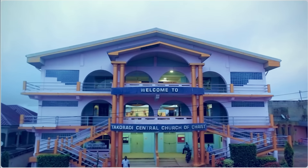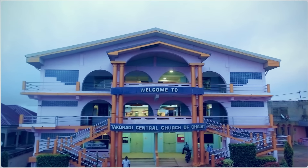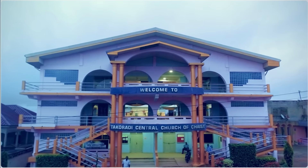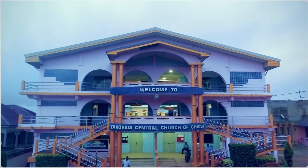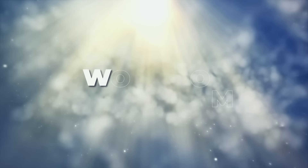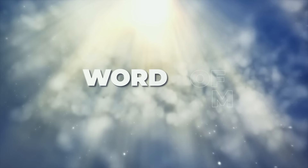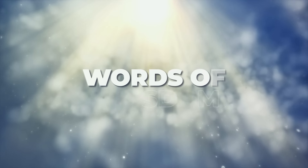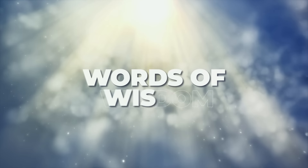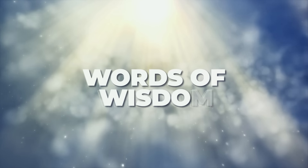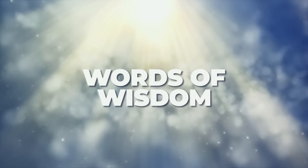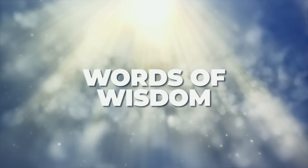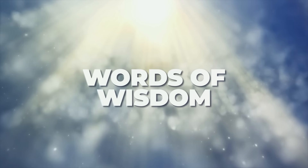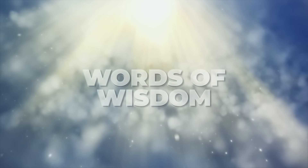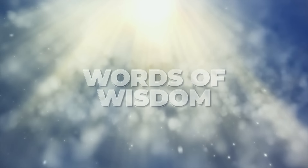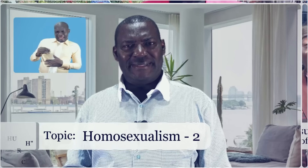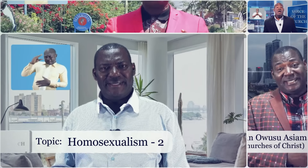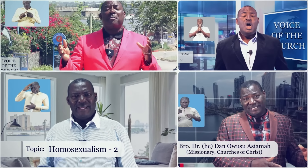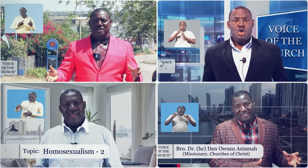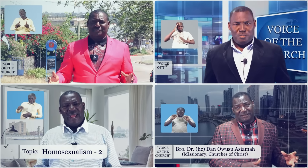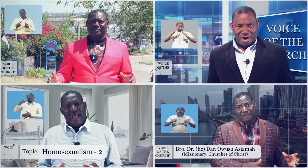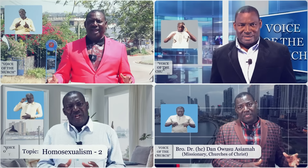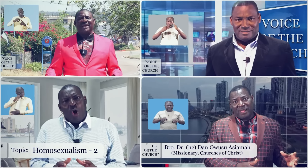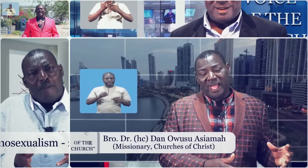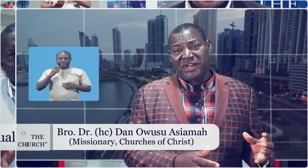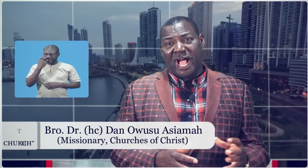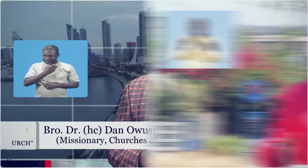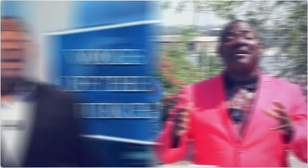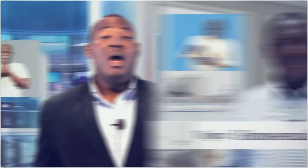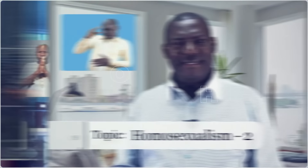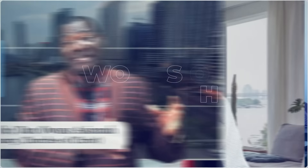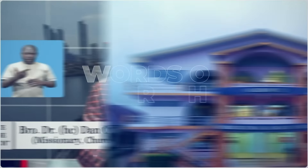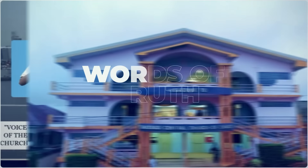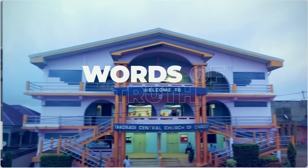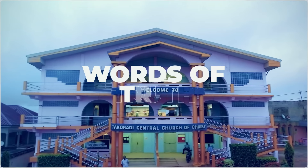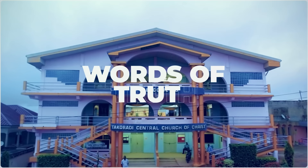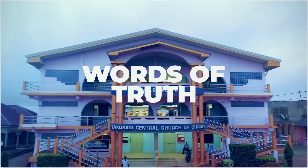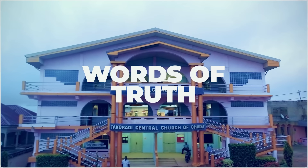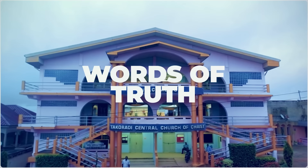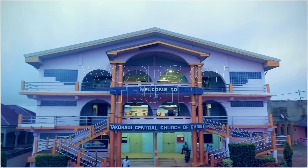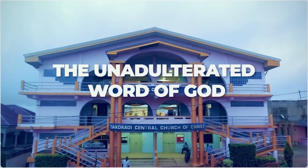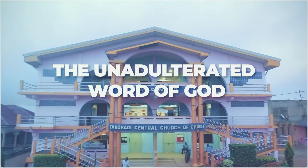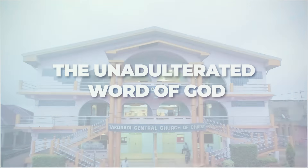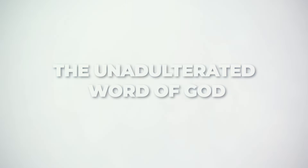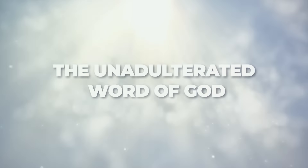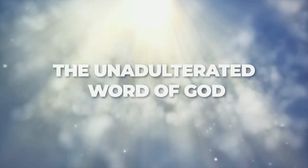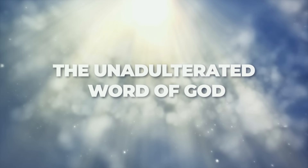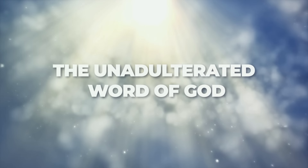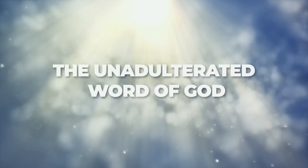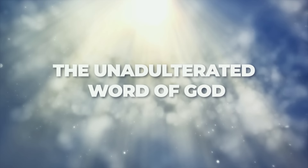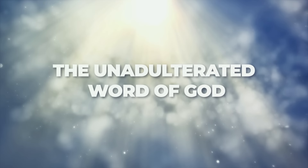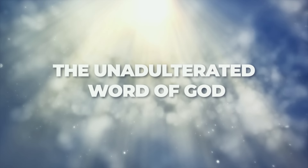great might. There is a God. There is a God. He is alive. He is alive. In